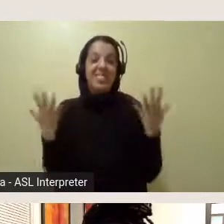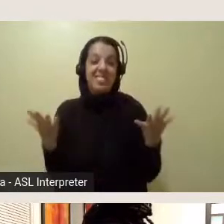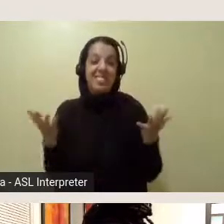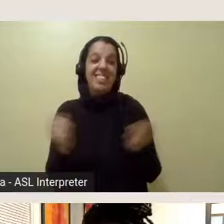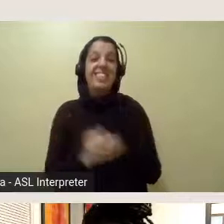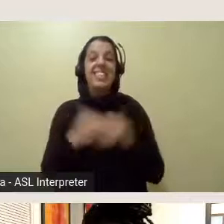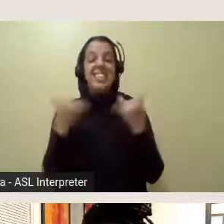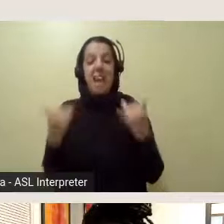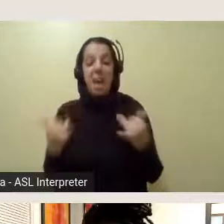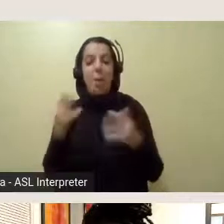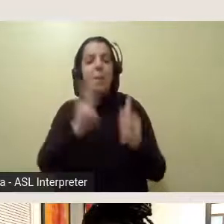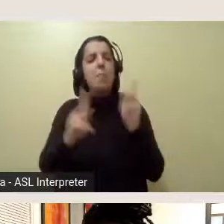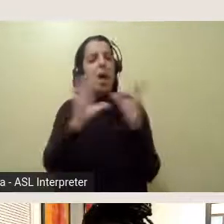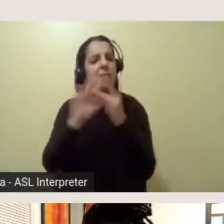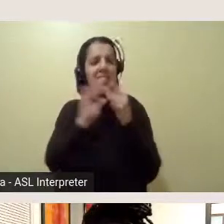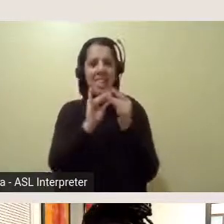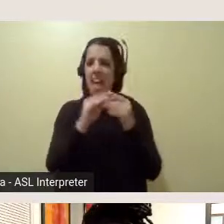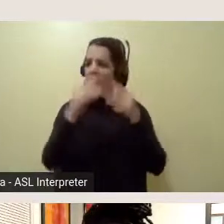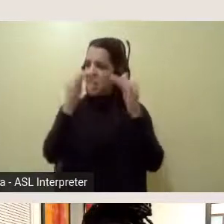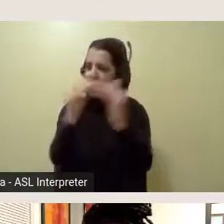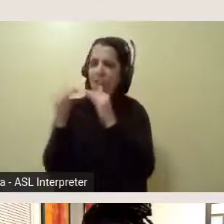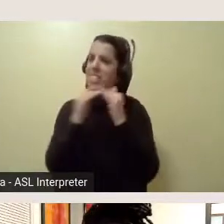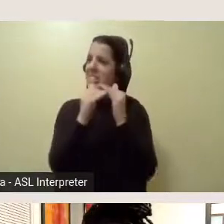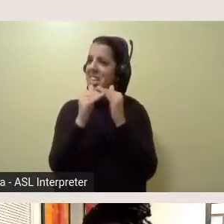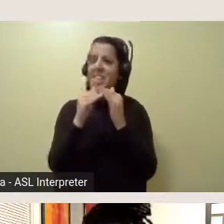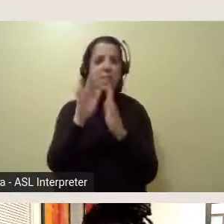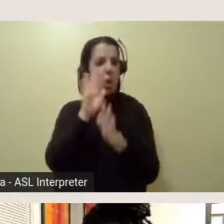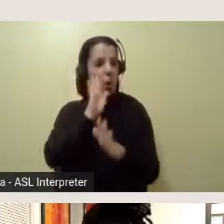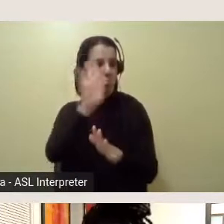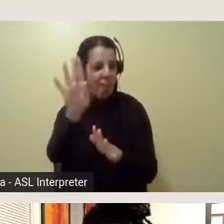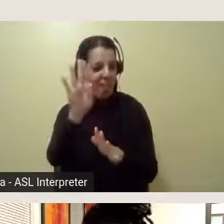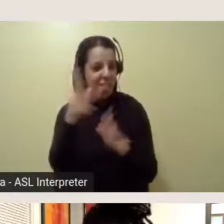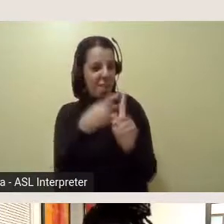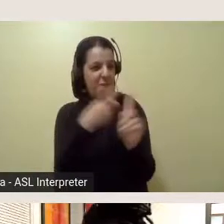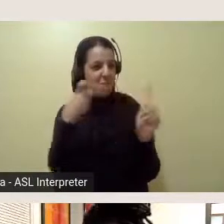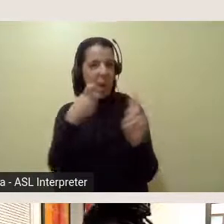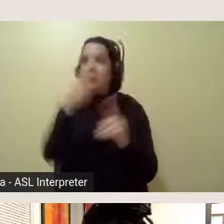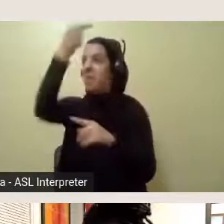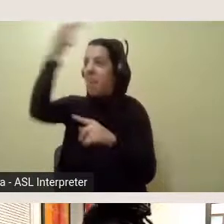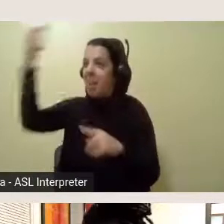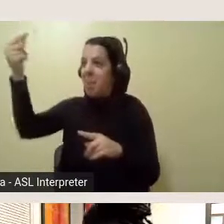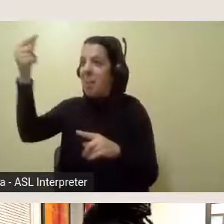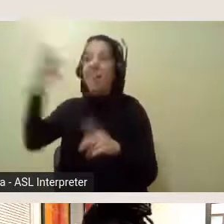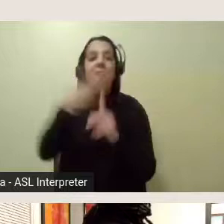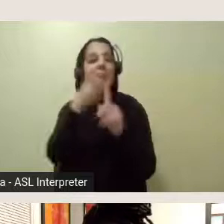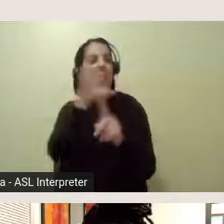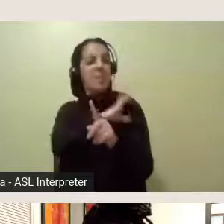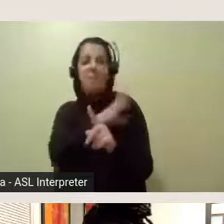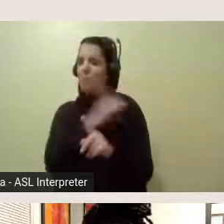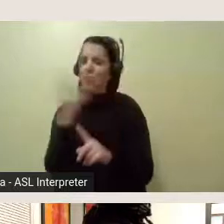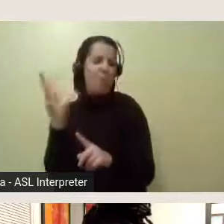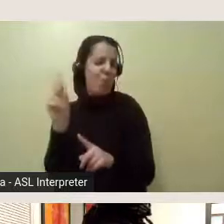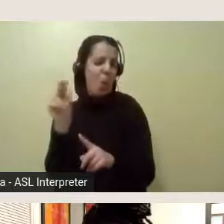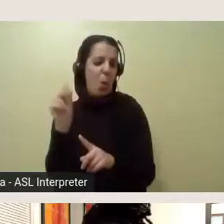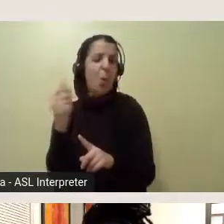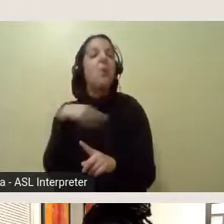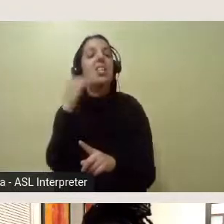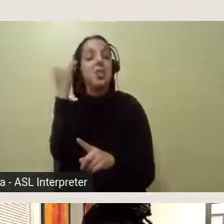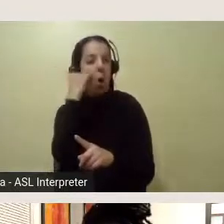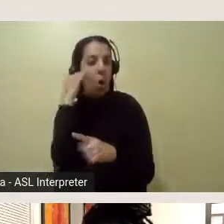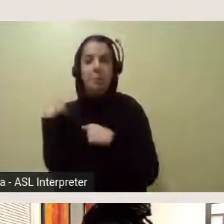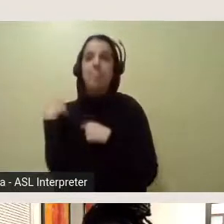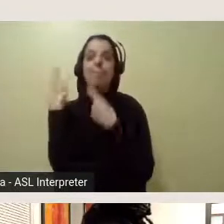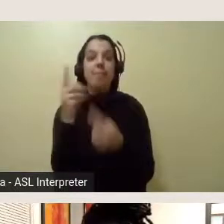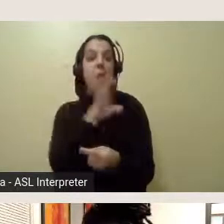is justice is never going to come from the state. The police are always going to protect their own. We know this, we've been saying this,